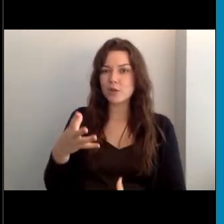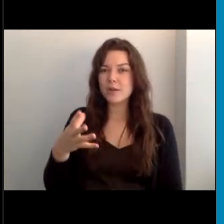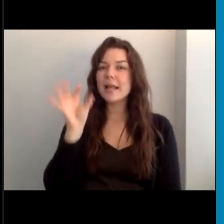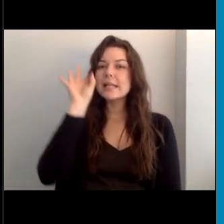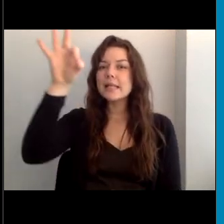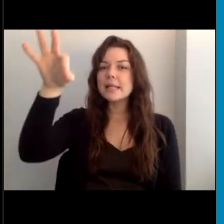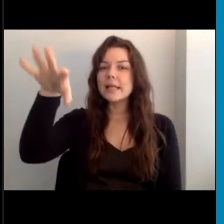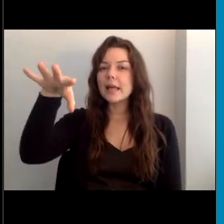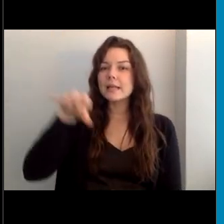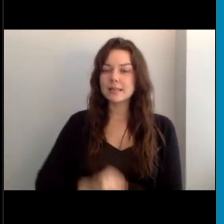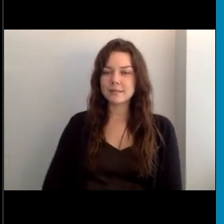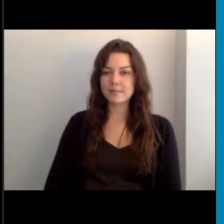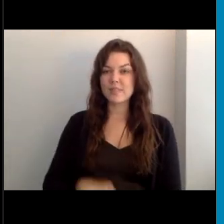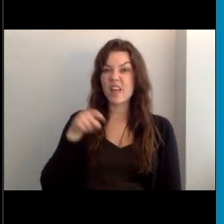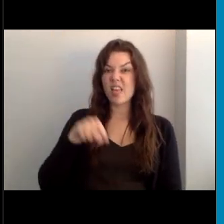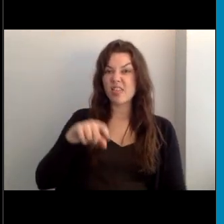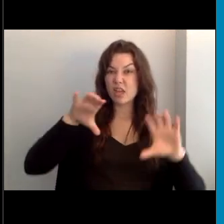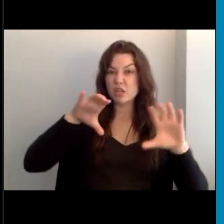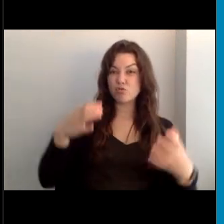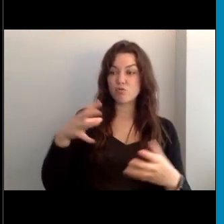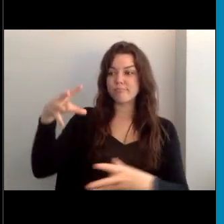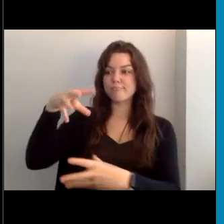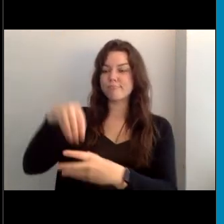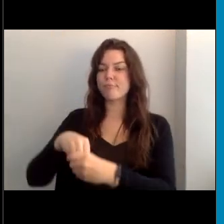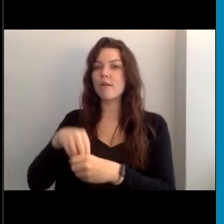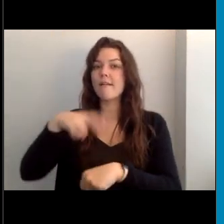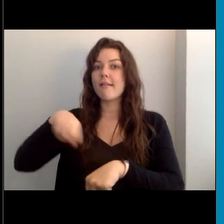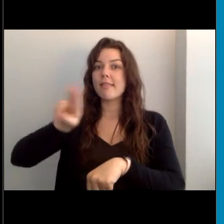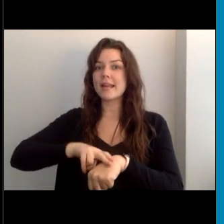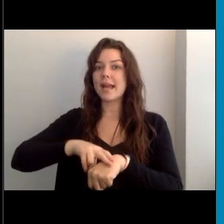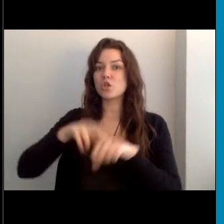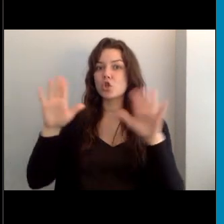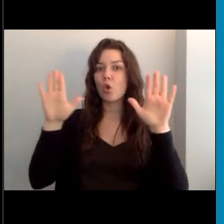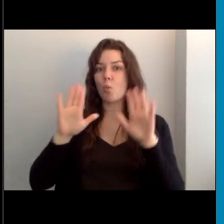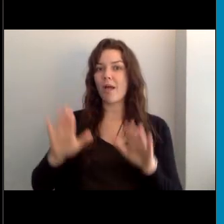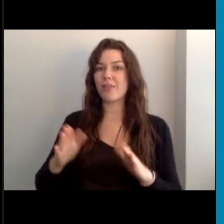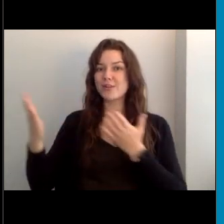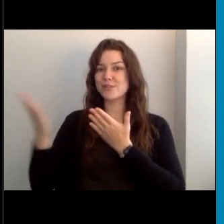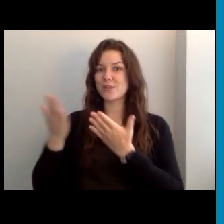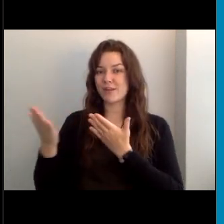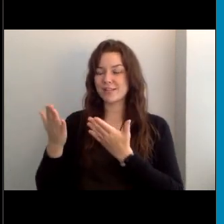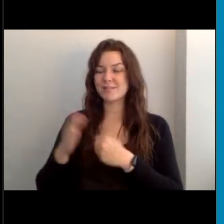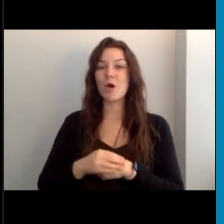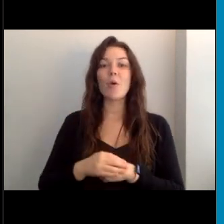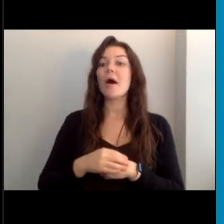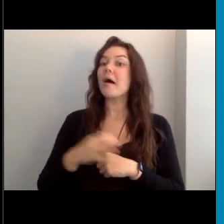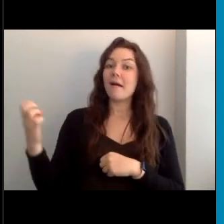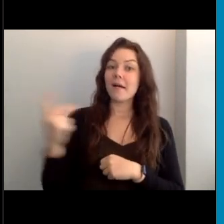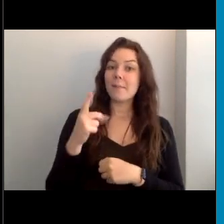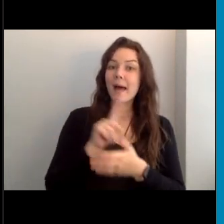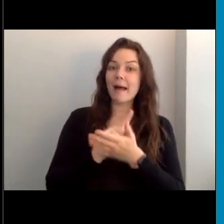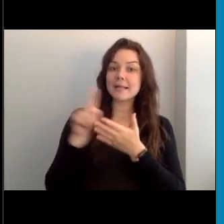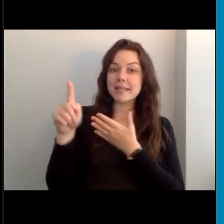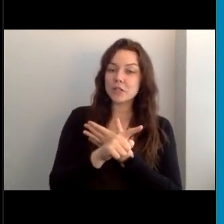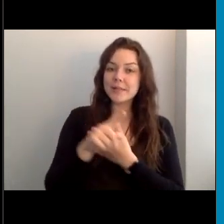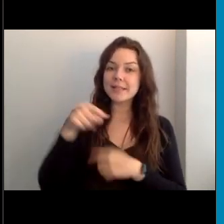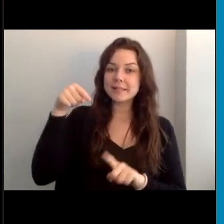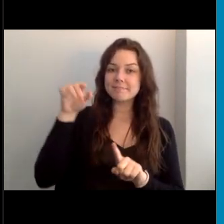group next week is part of the National Weather Service, if that gives you a big hint. So tune in, same place, same time to learn all